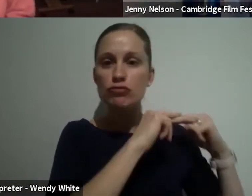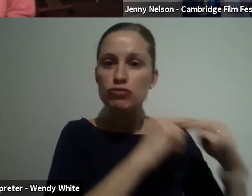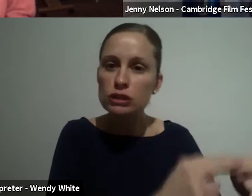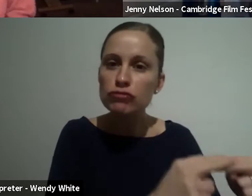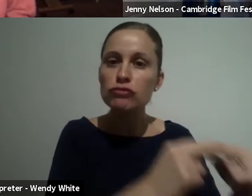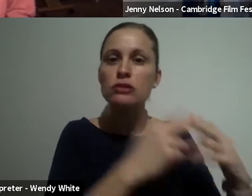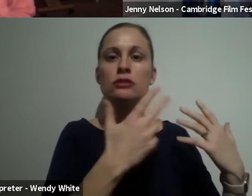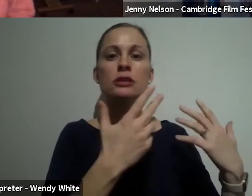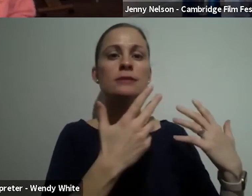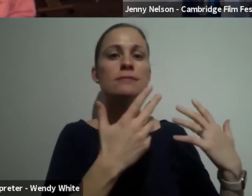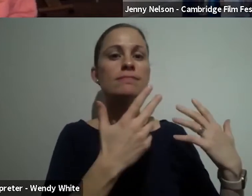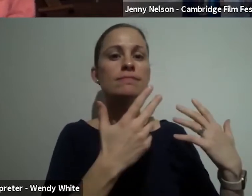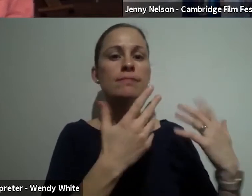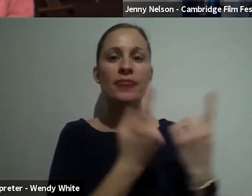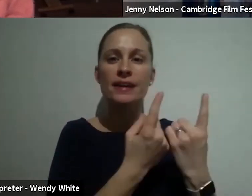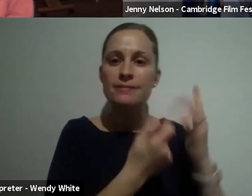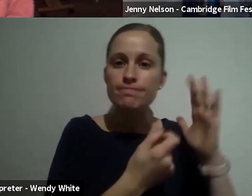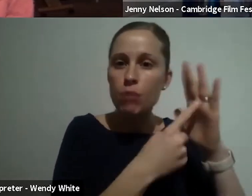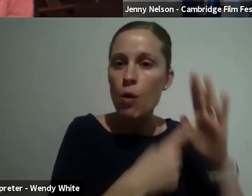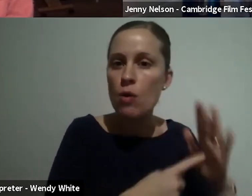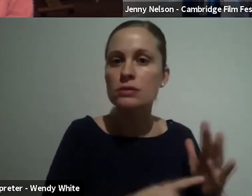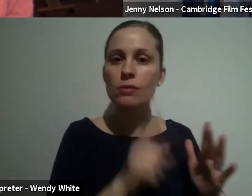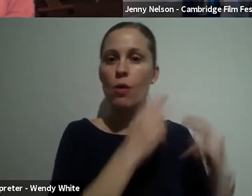still important, and that